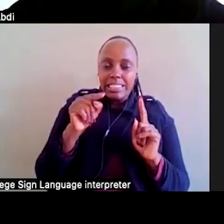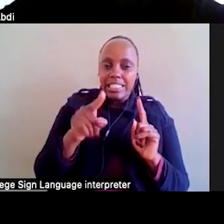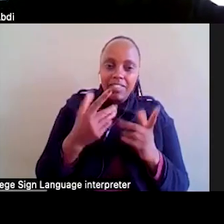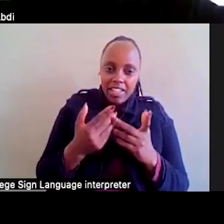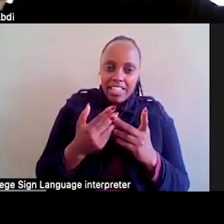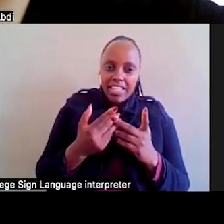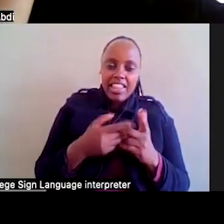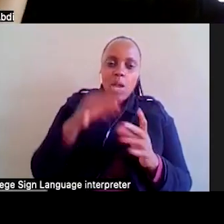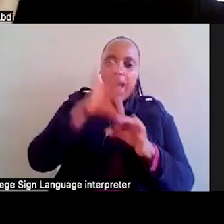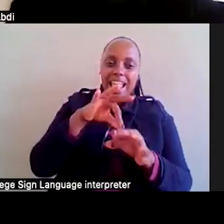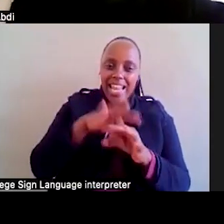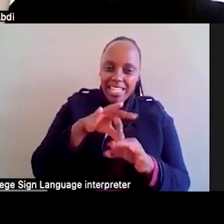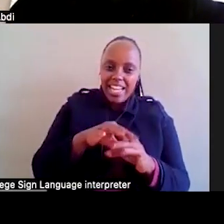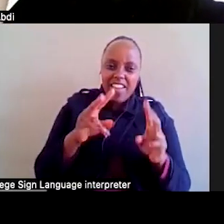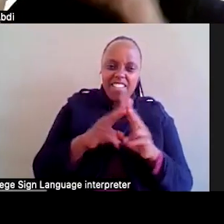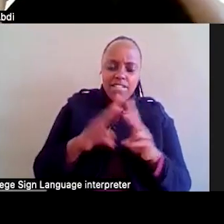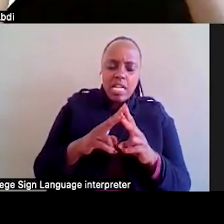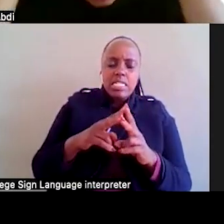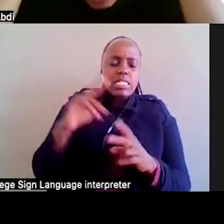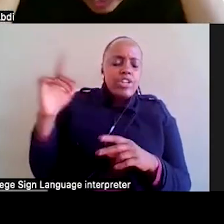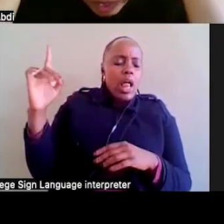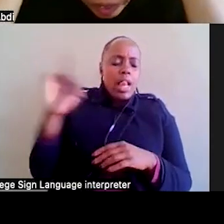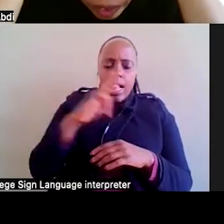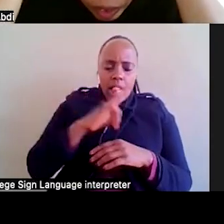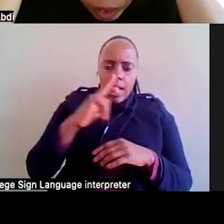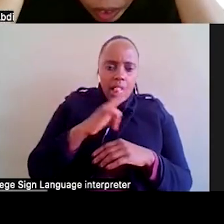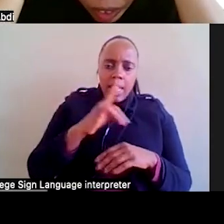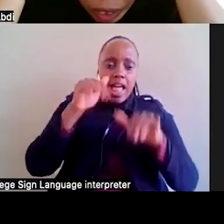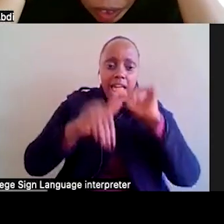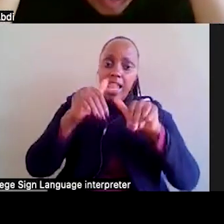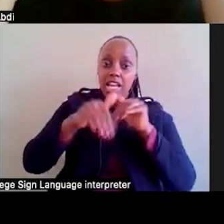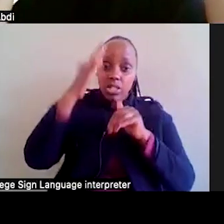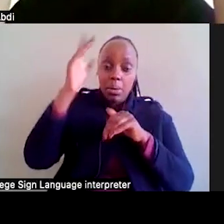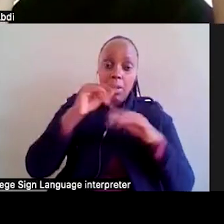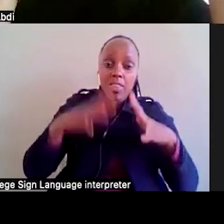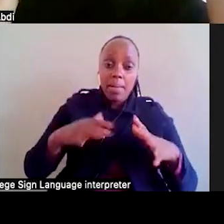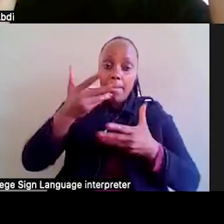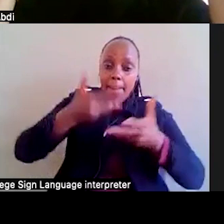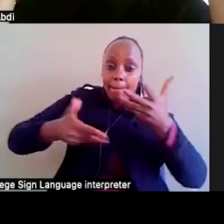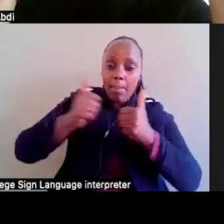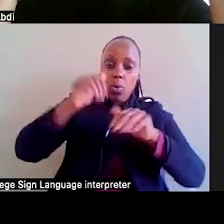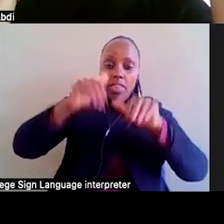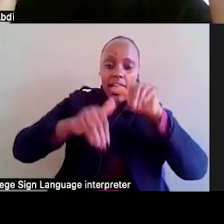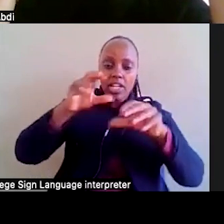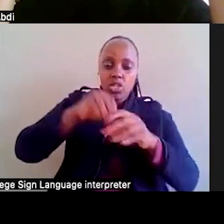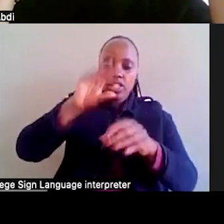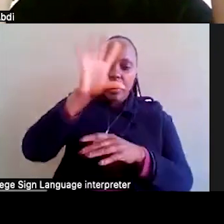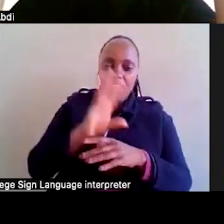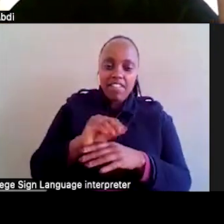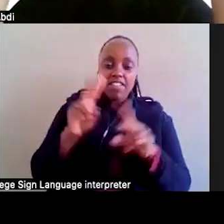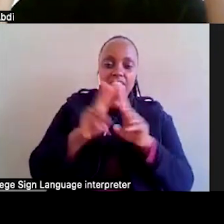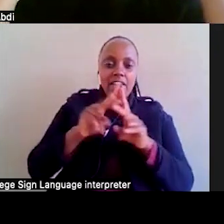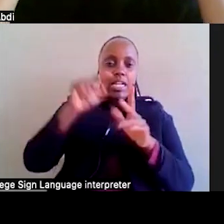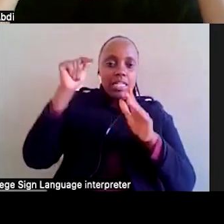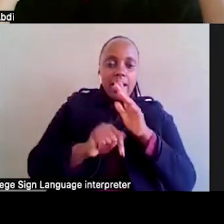They were elected. It was a very intense election. As you know, for those of us who have interacted in elections in Africa, it was a very intense